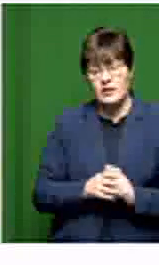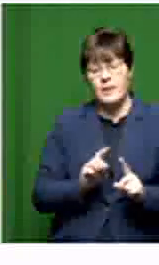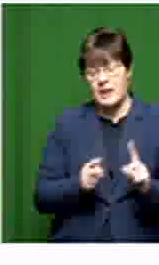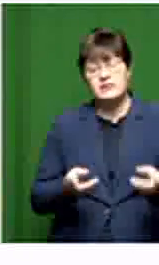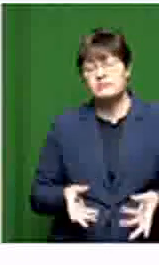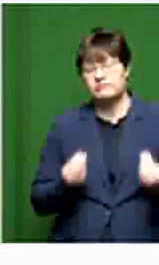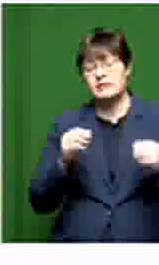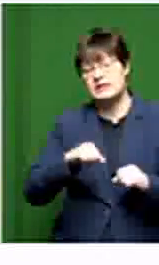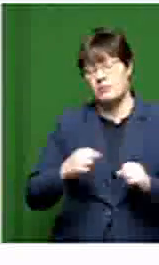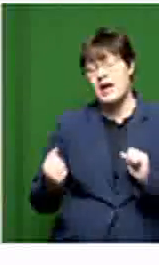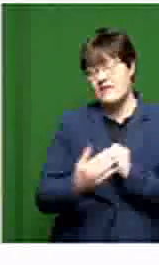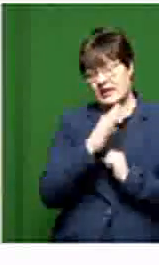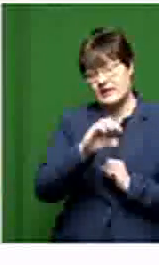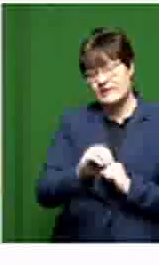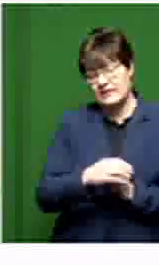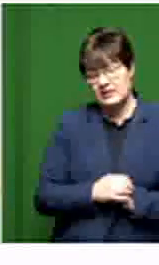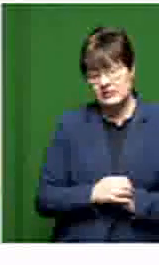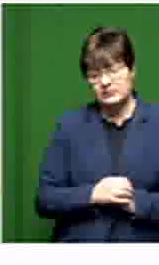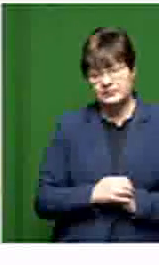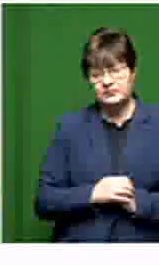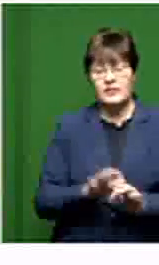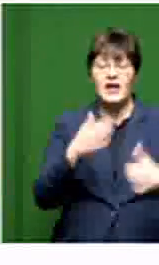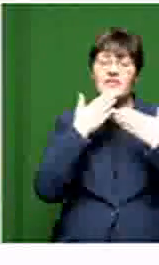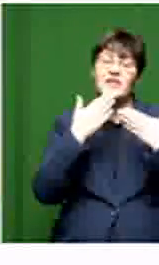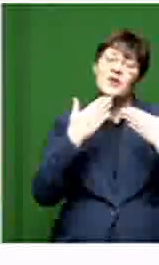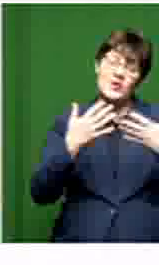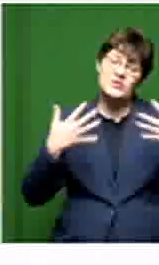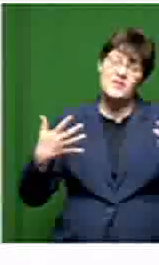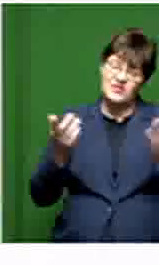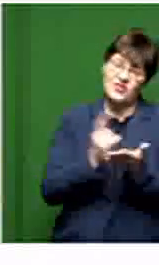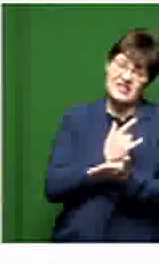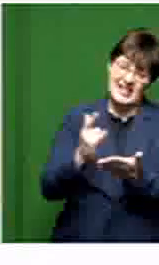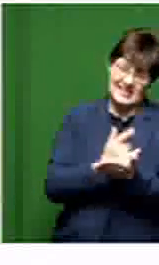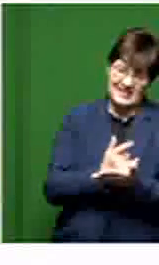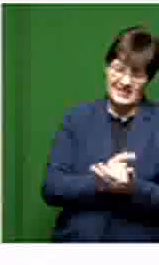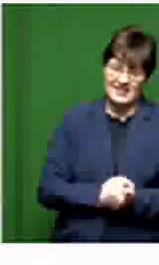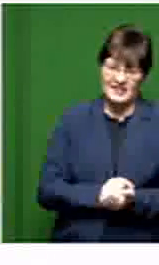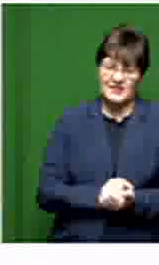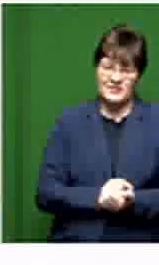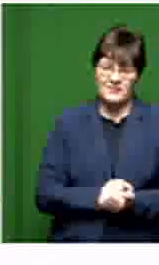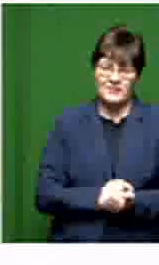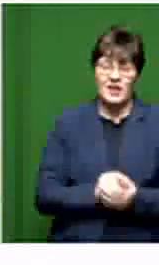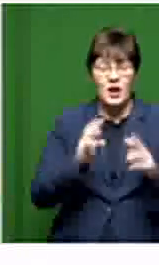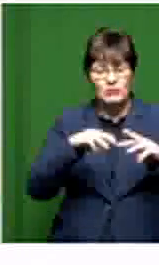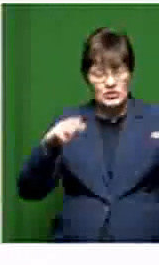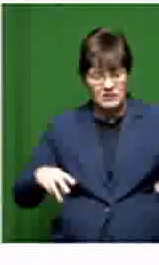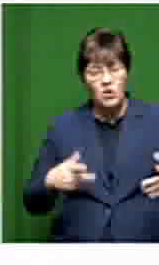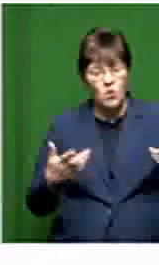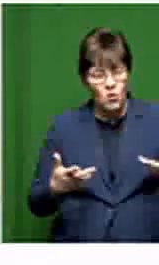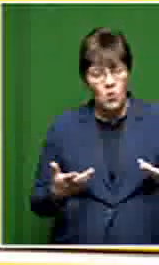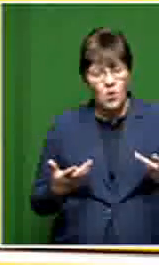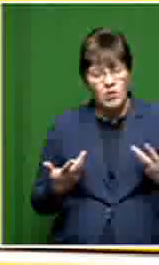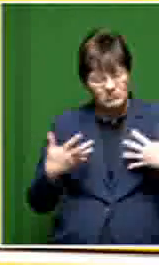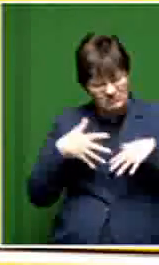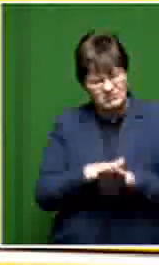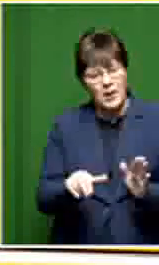have. Well, Rooksana, thank you so much for that conversation. Again, museums, such an integral